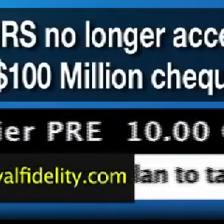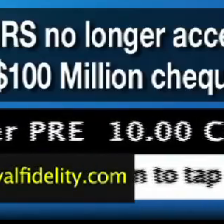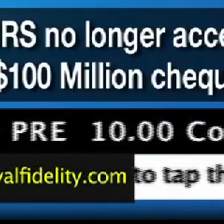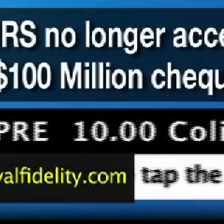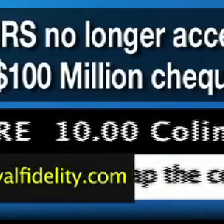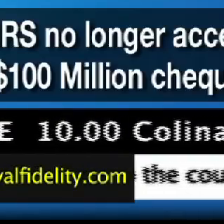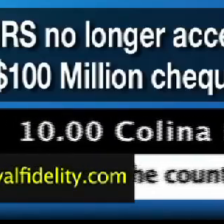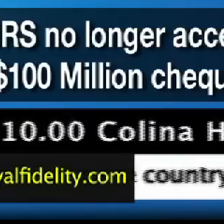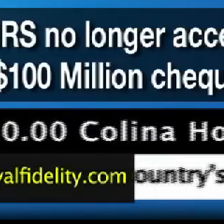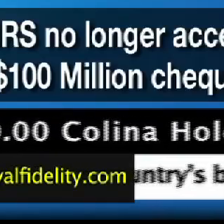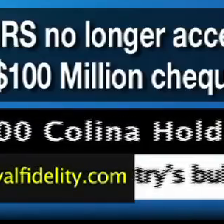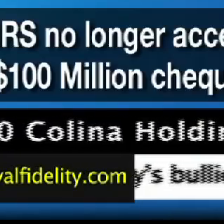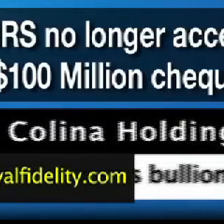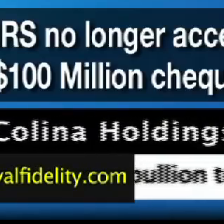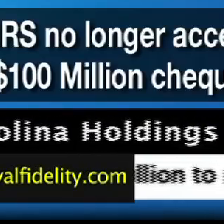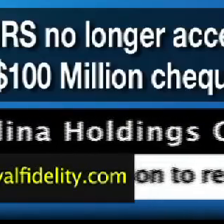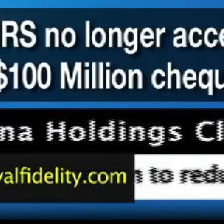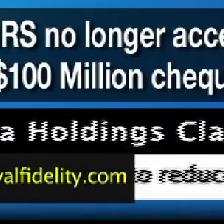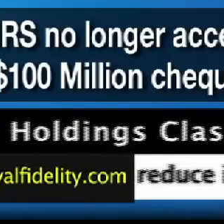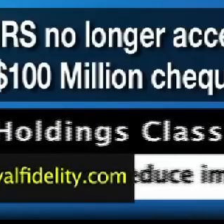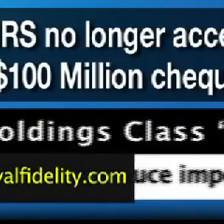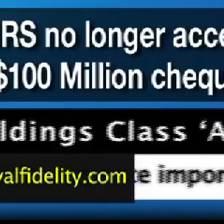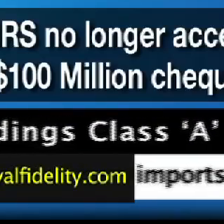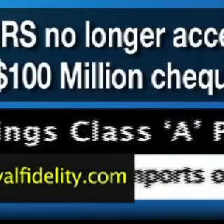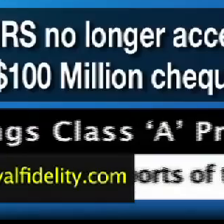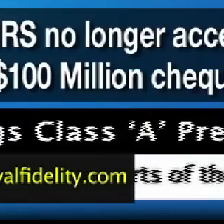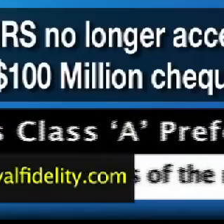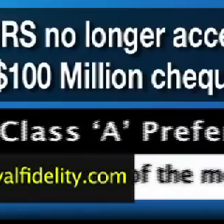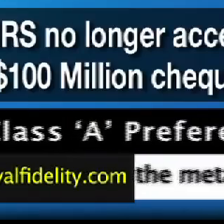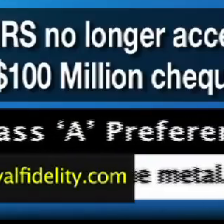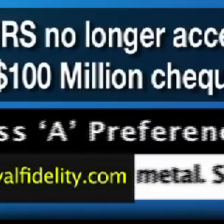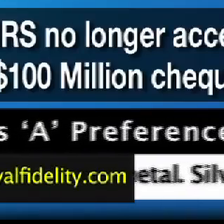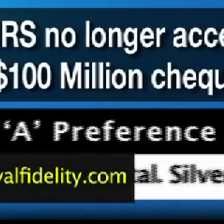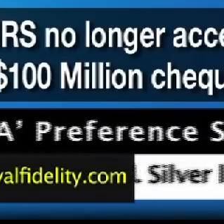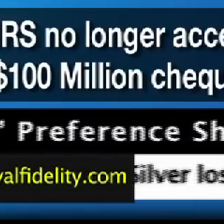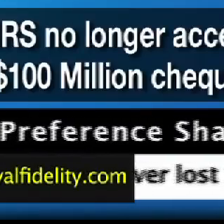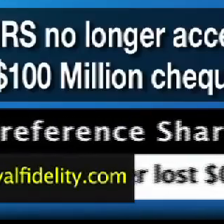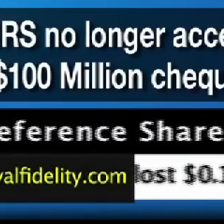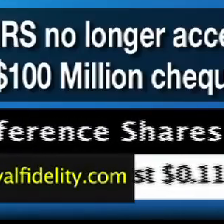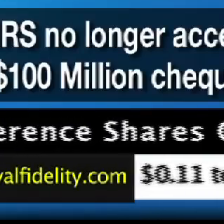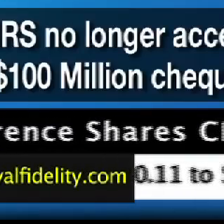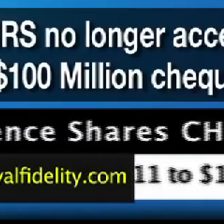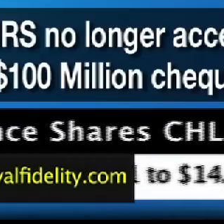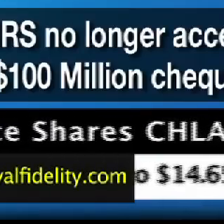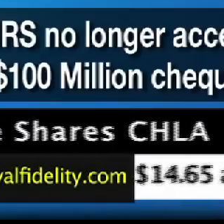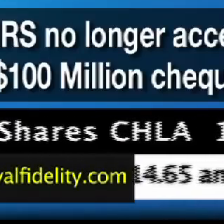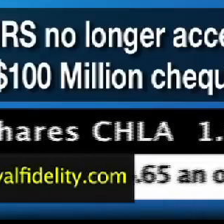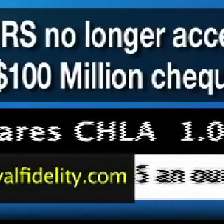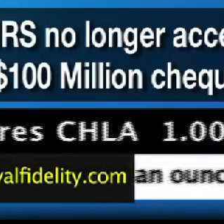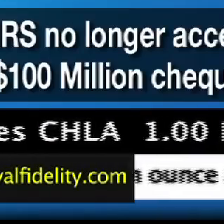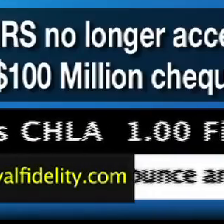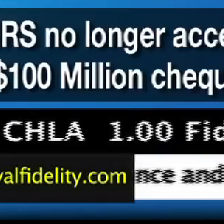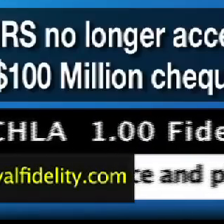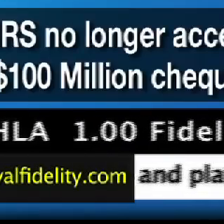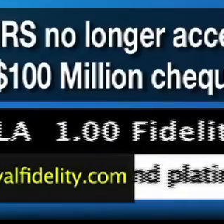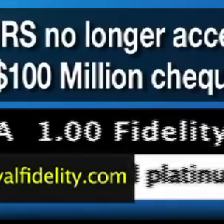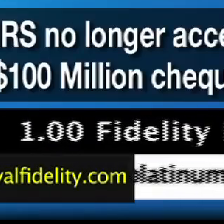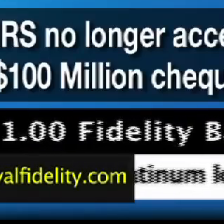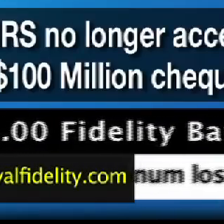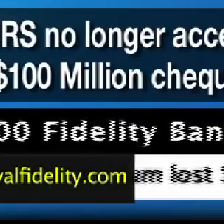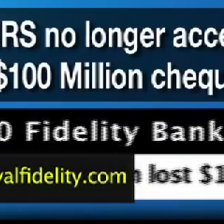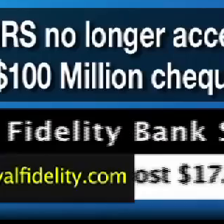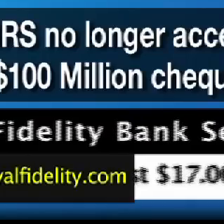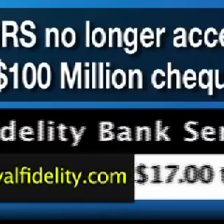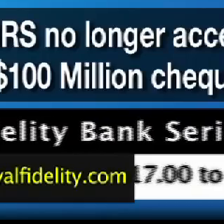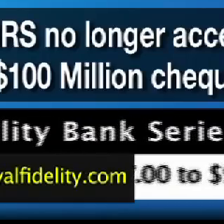$99,999,999. Those who owe in excess of that amount will have to break the payment up into two or more checks or transfer the money electronically to cover